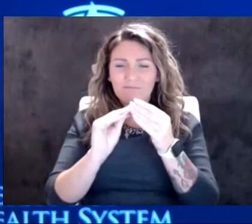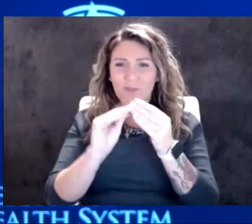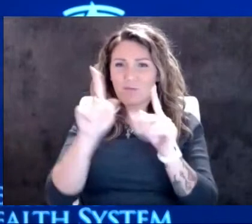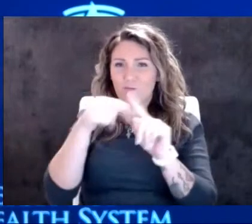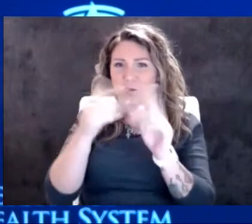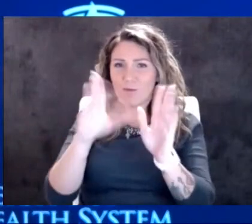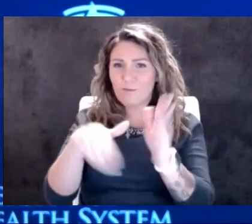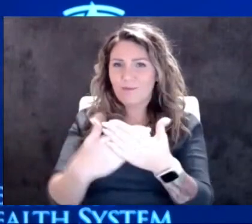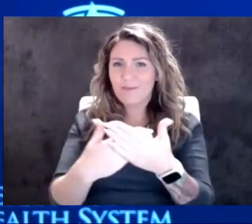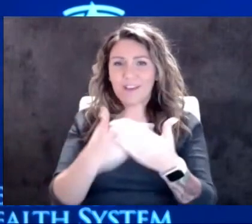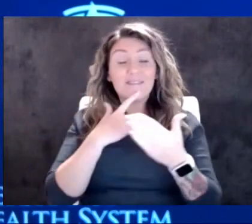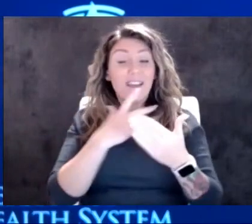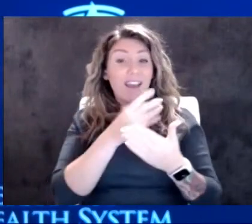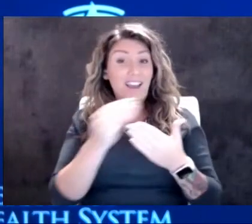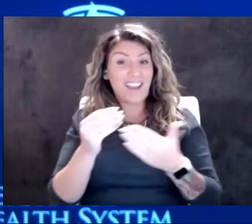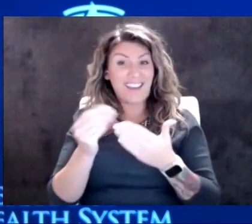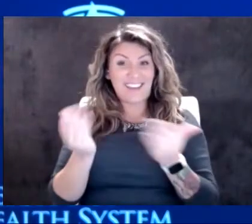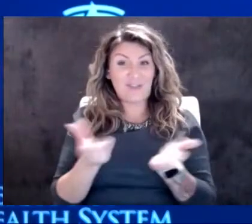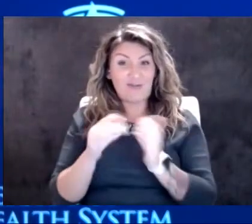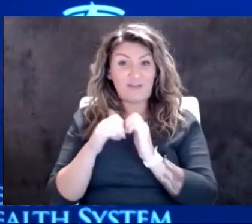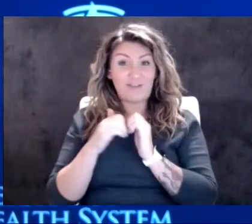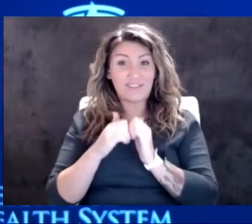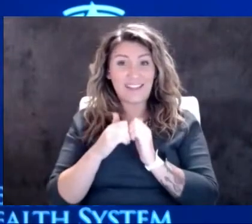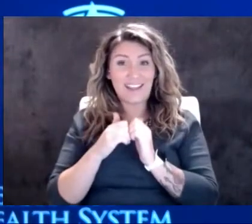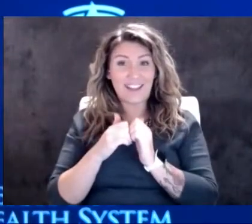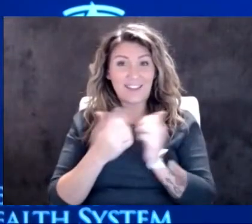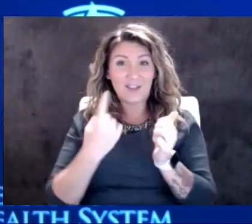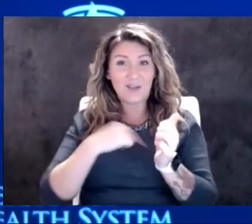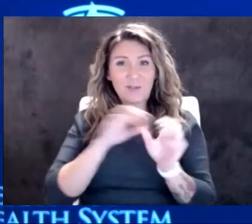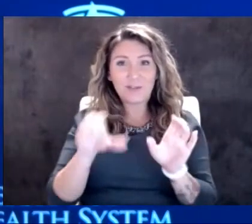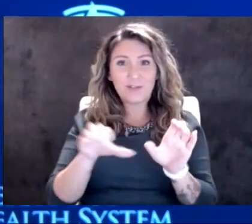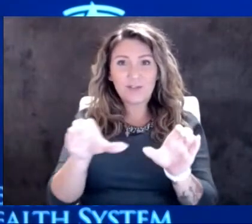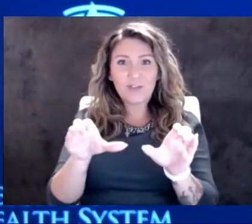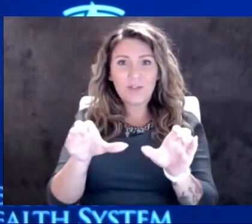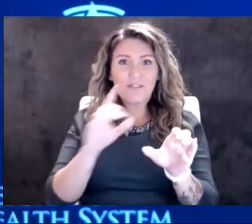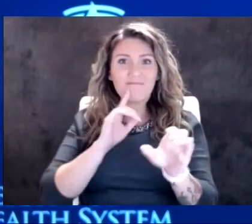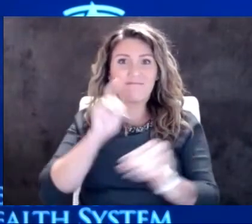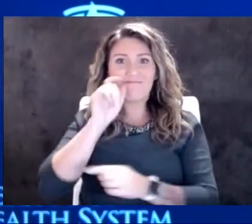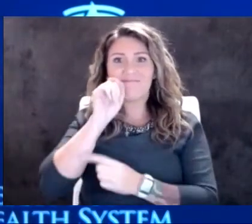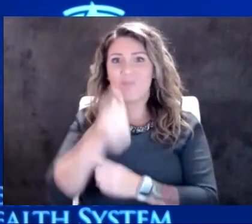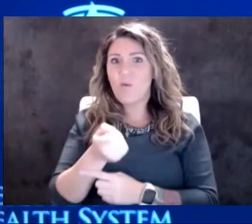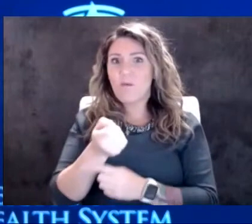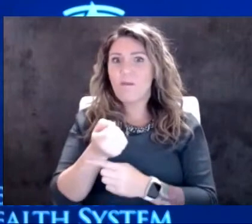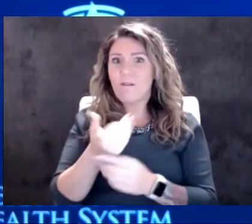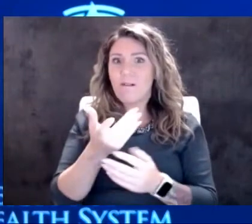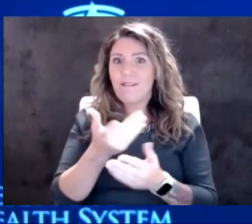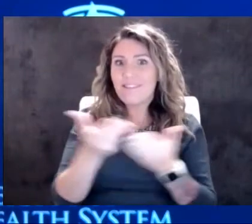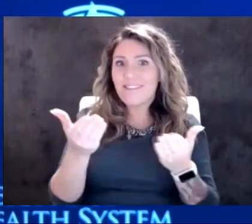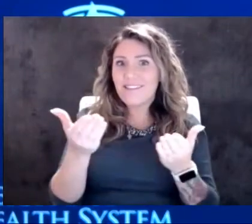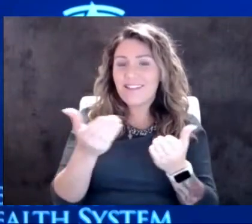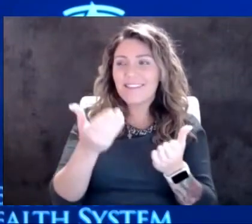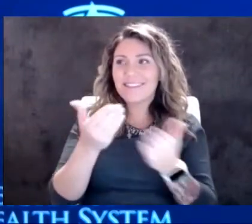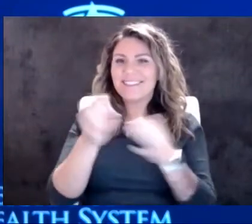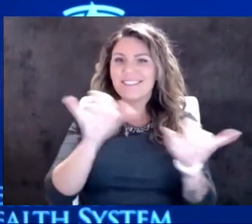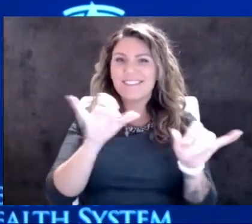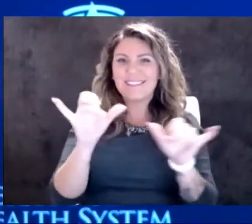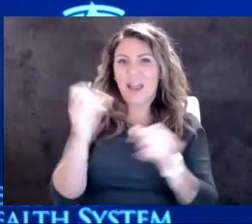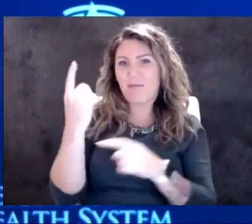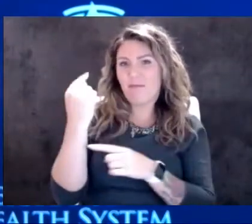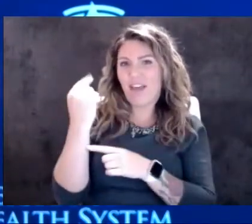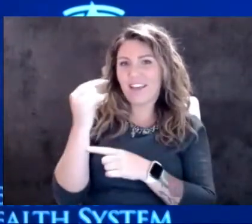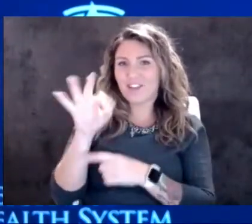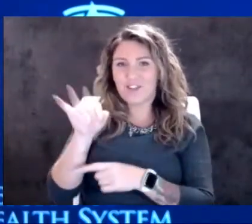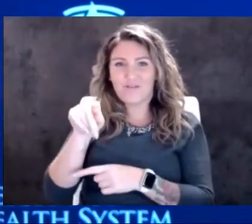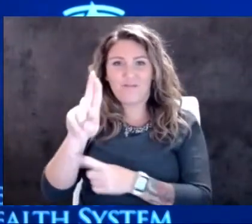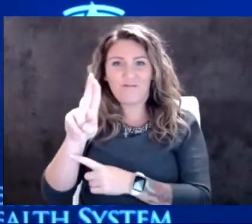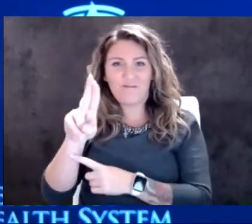are here together, we're going to be doing a pretty cool thing. We're going to repeat from last year, flu shots on the air.